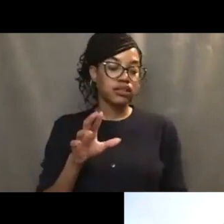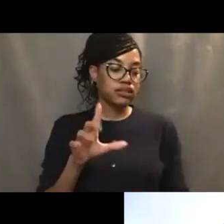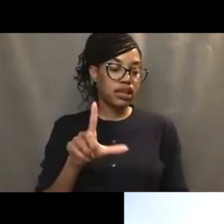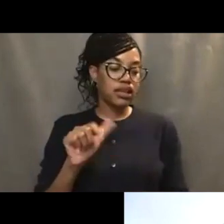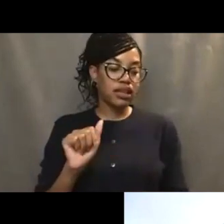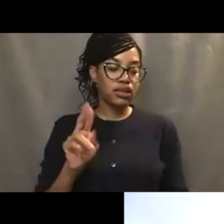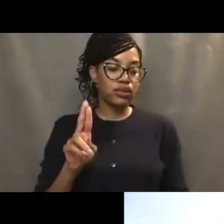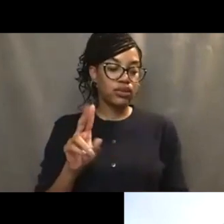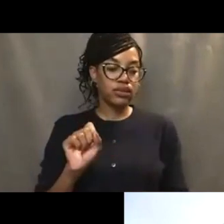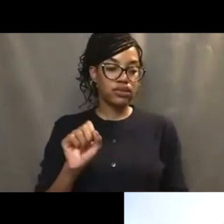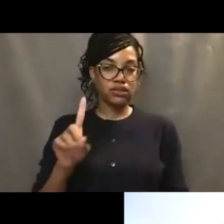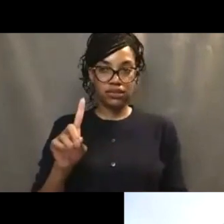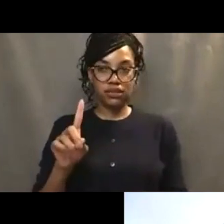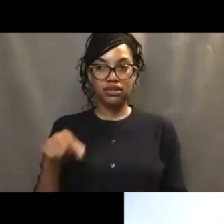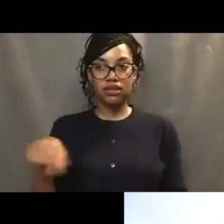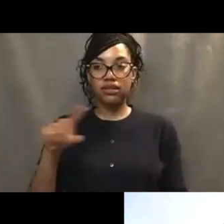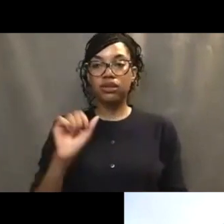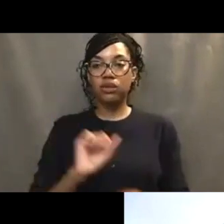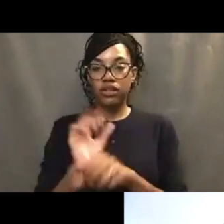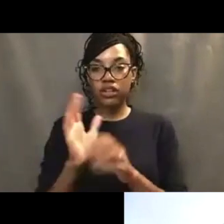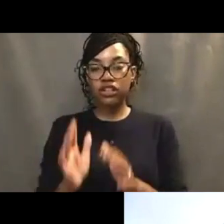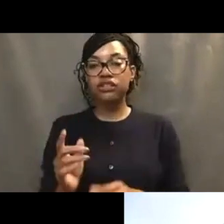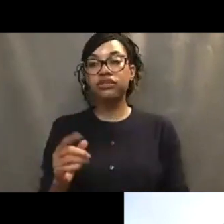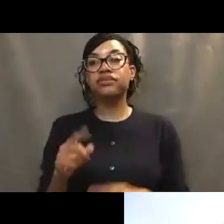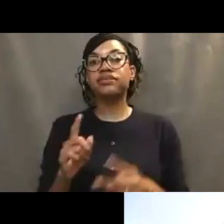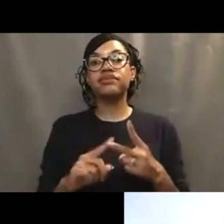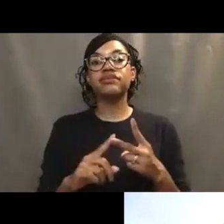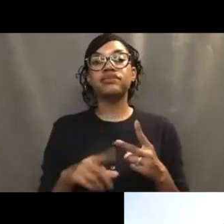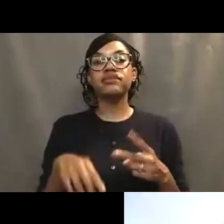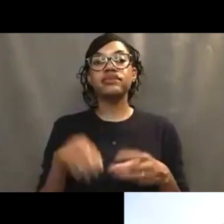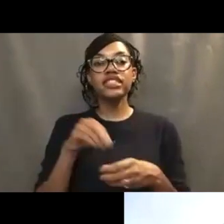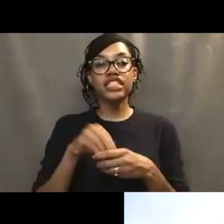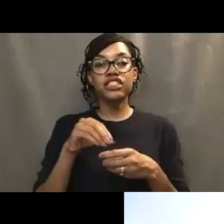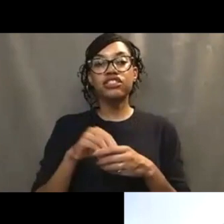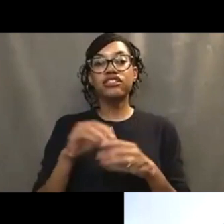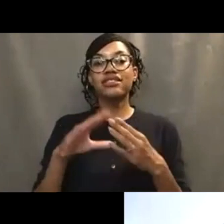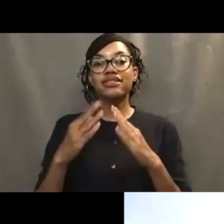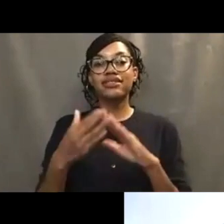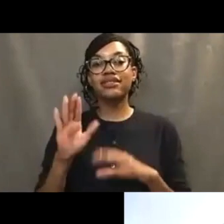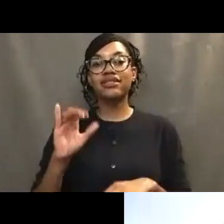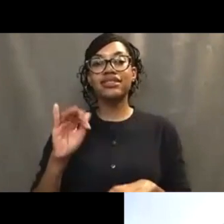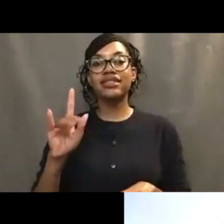I imagine the Community Coalition, Inner City Struggle, Cadre,